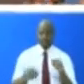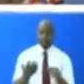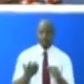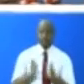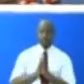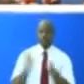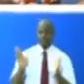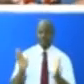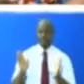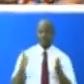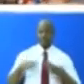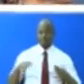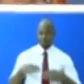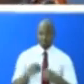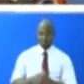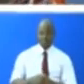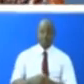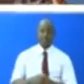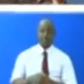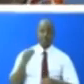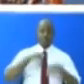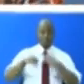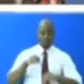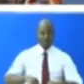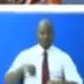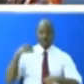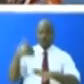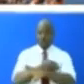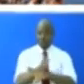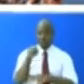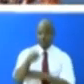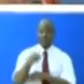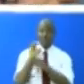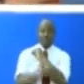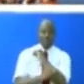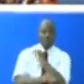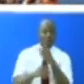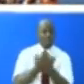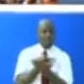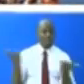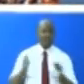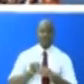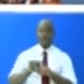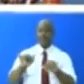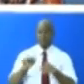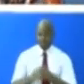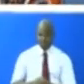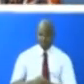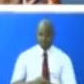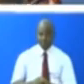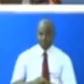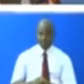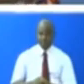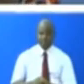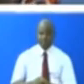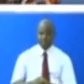public good. And corruption cartels in this country, whoever they are,